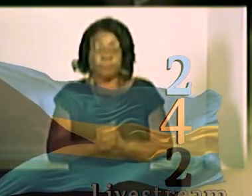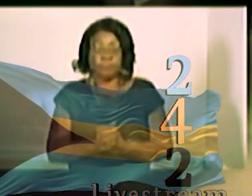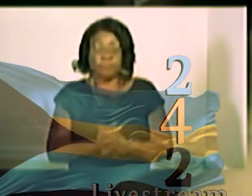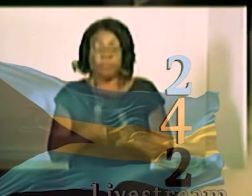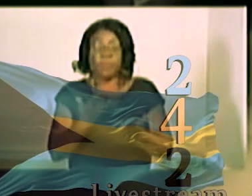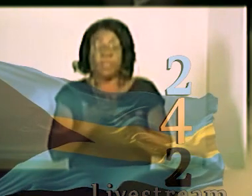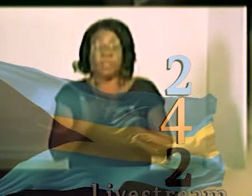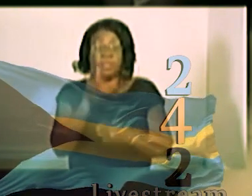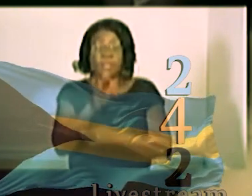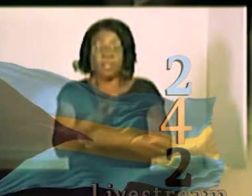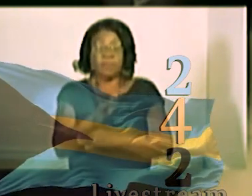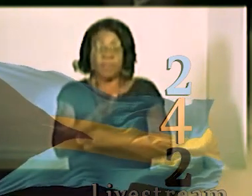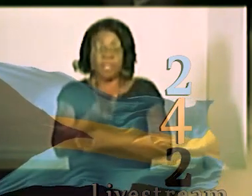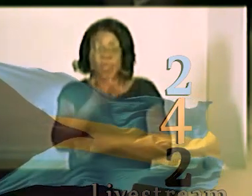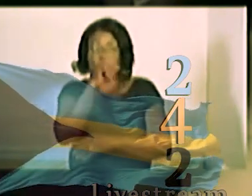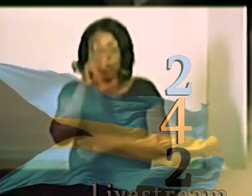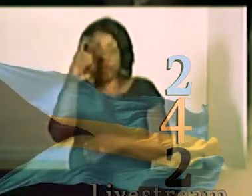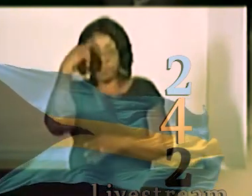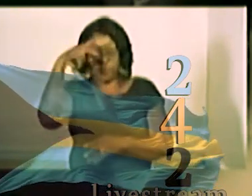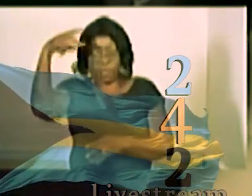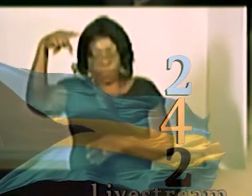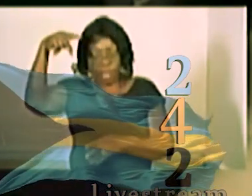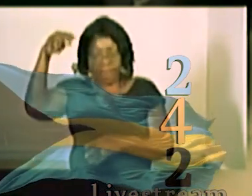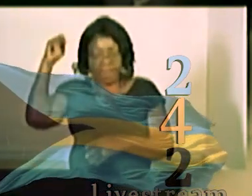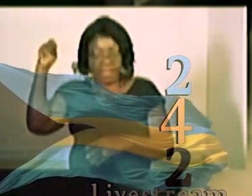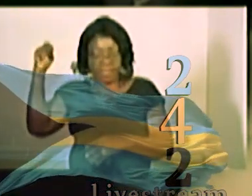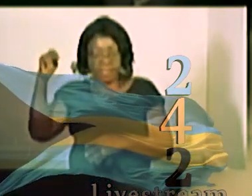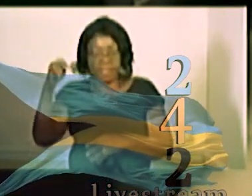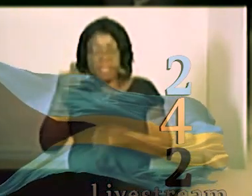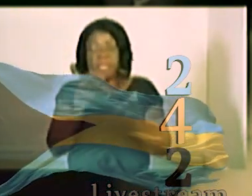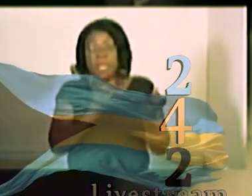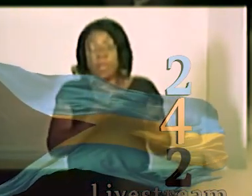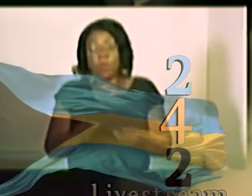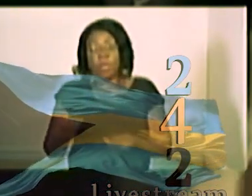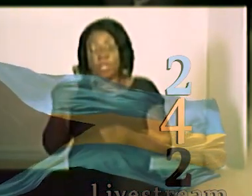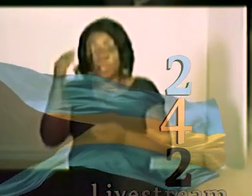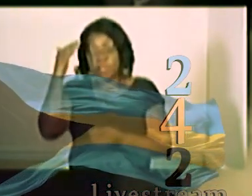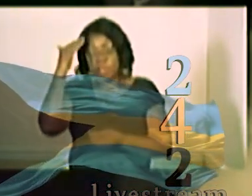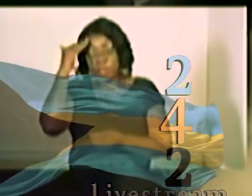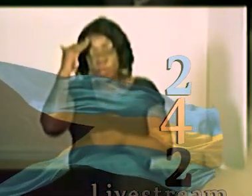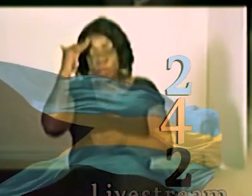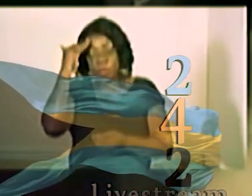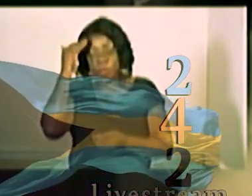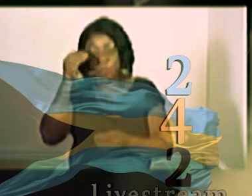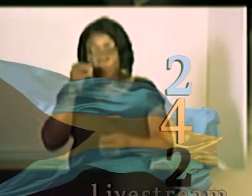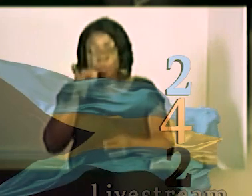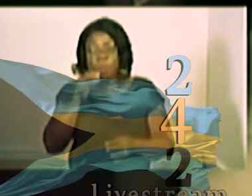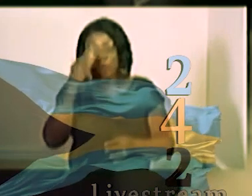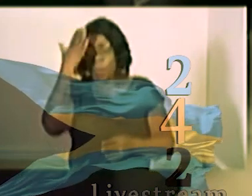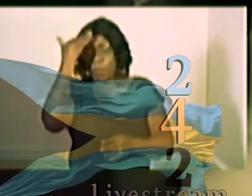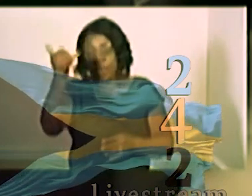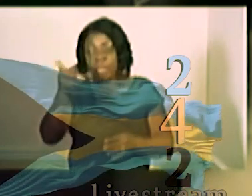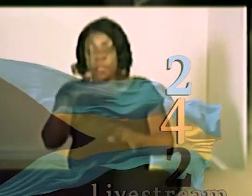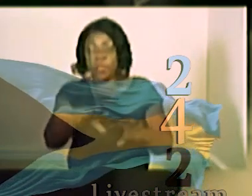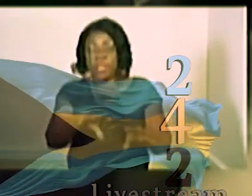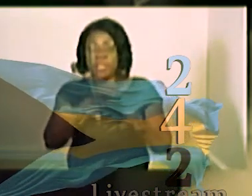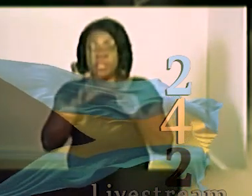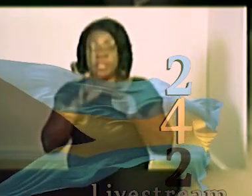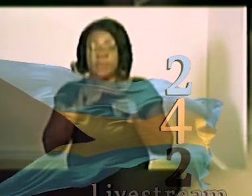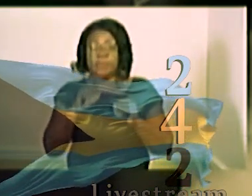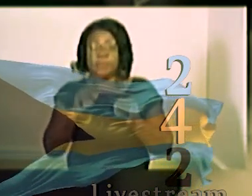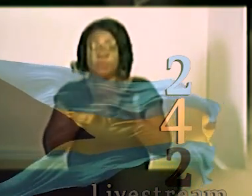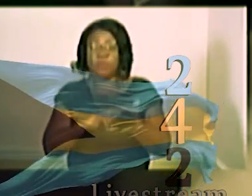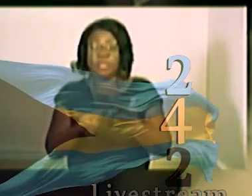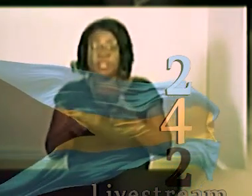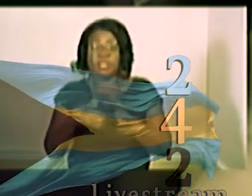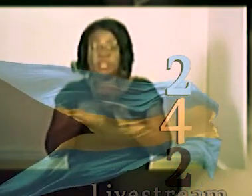Good evening. My question is for the Prime Minister. I wanted to know if you can, well, I just wanted to know, why did you accept the resignation